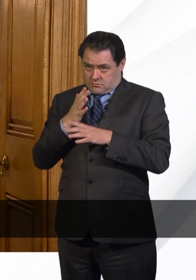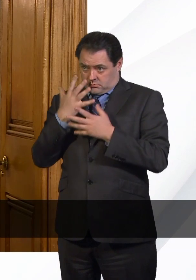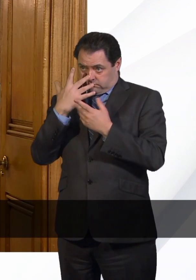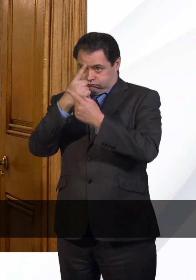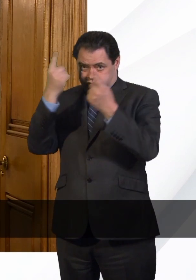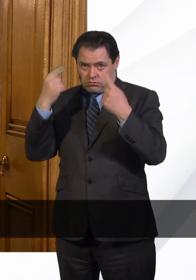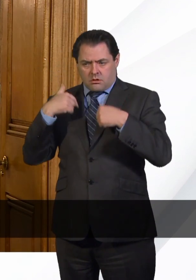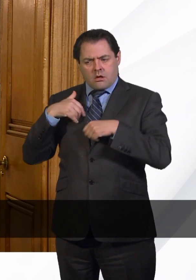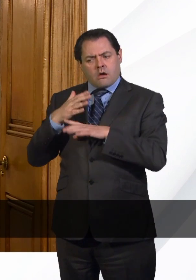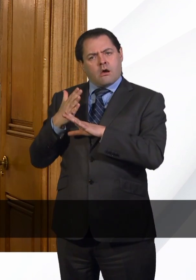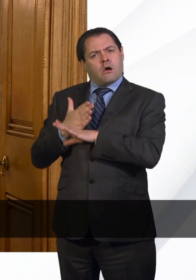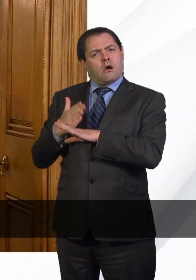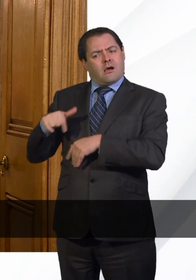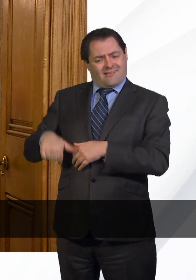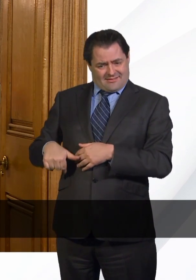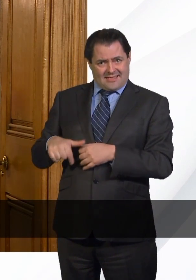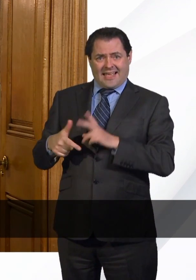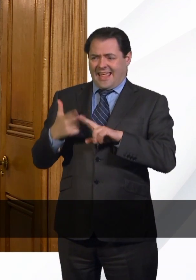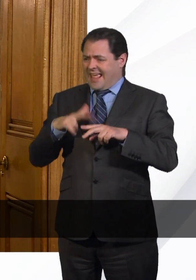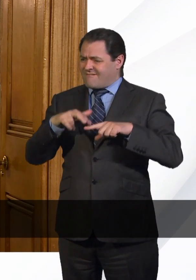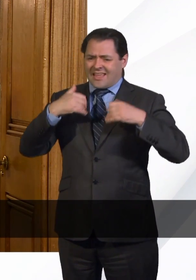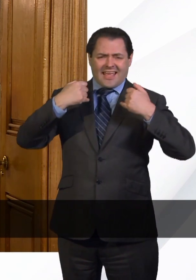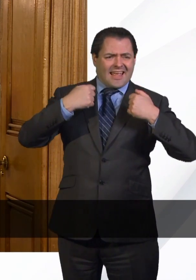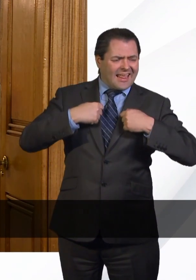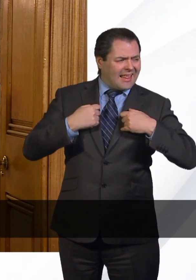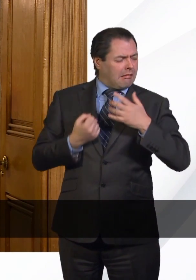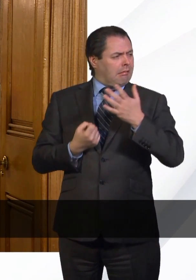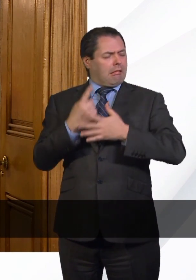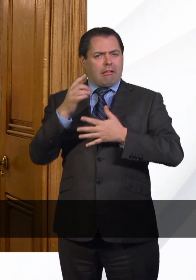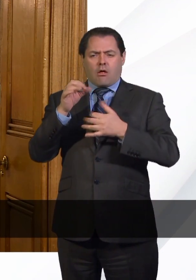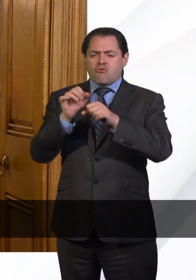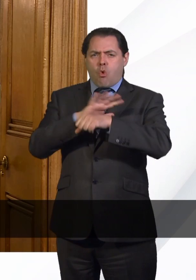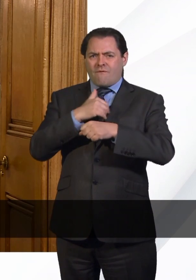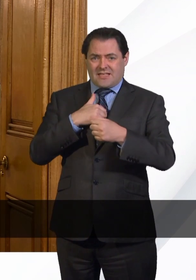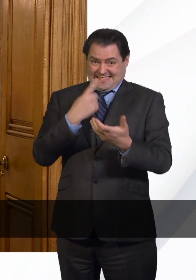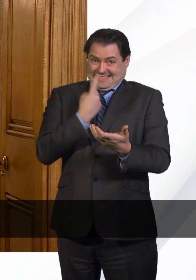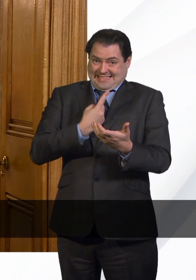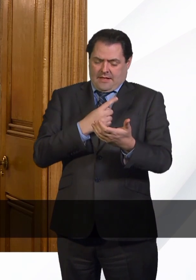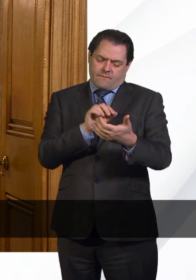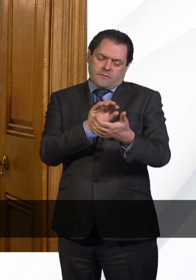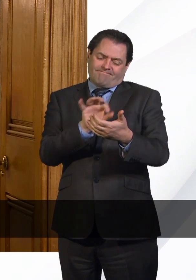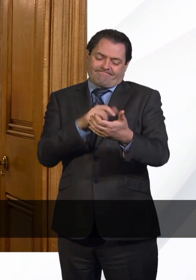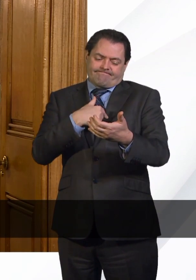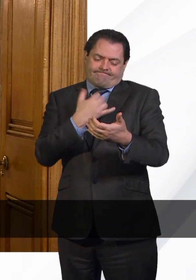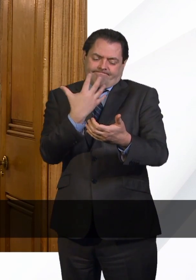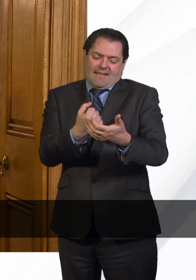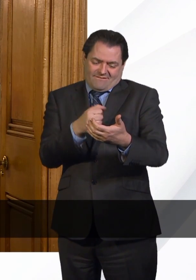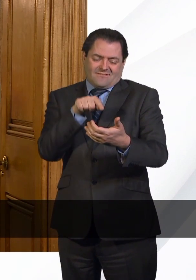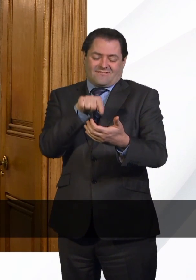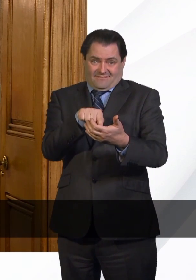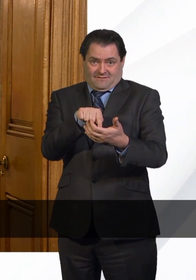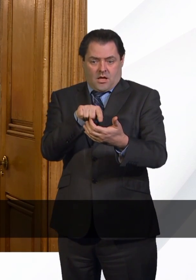the NHS via the app. Other app users who you've had significant contact with in the last few